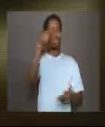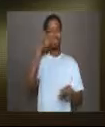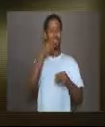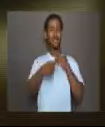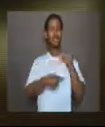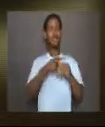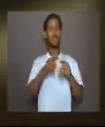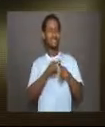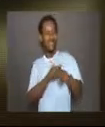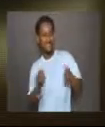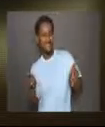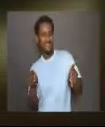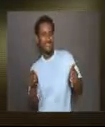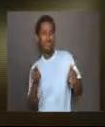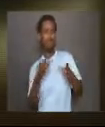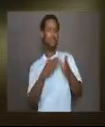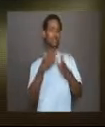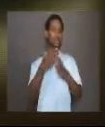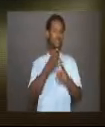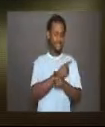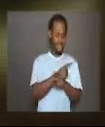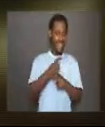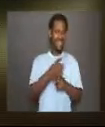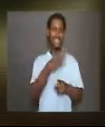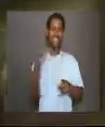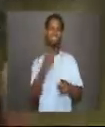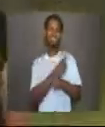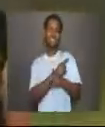between direct and indirect democracy.